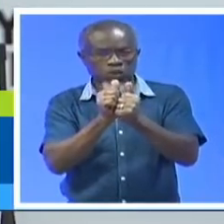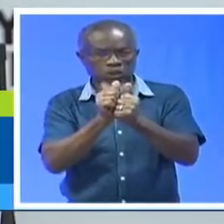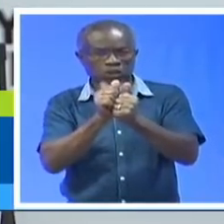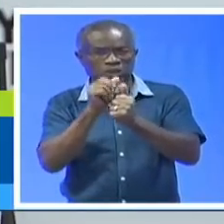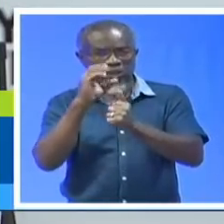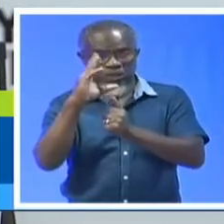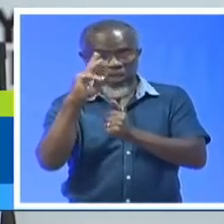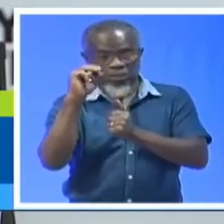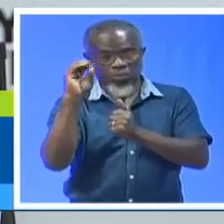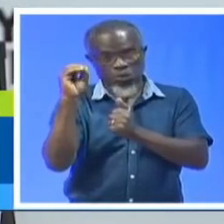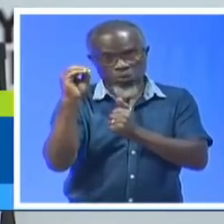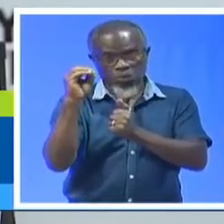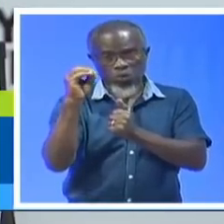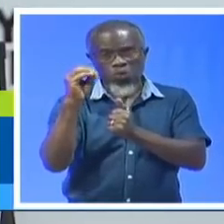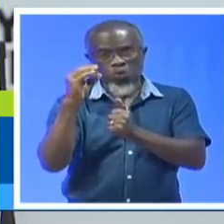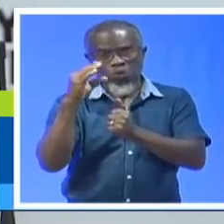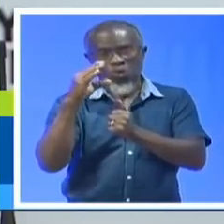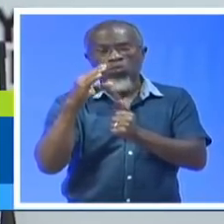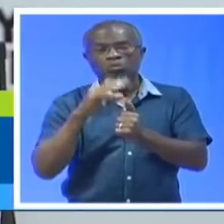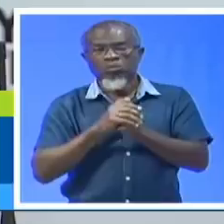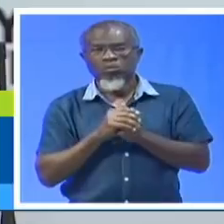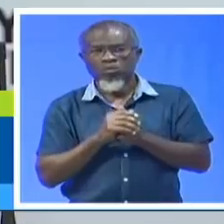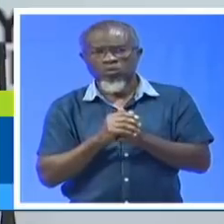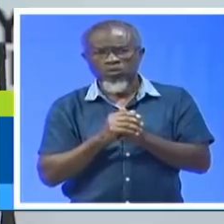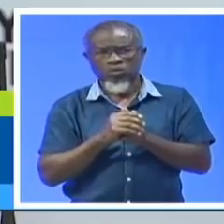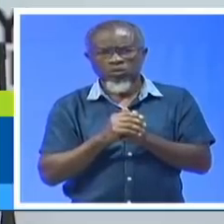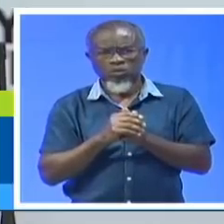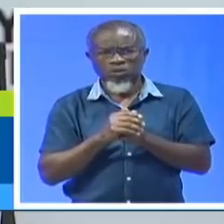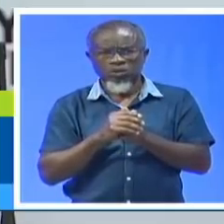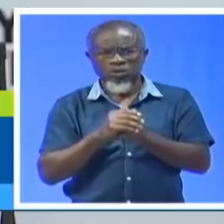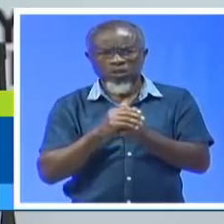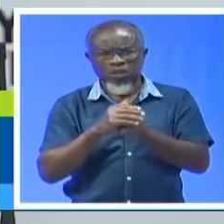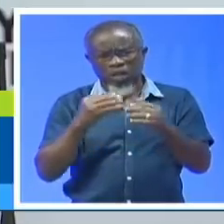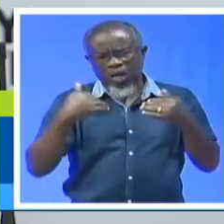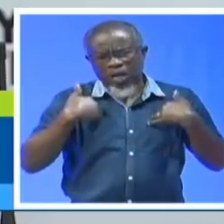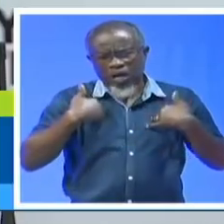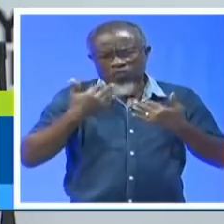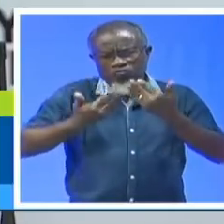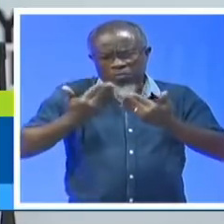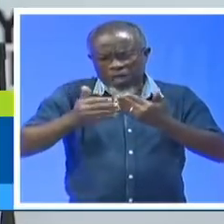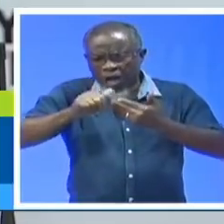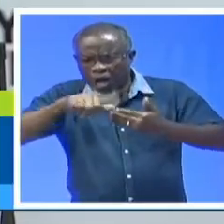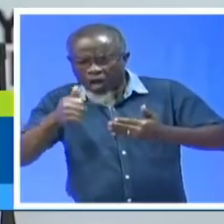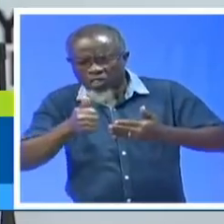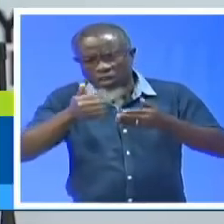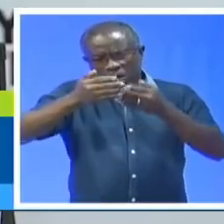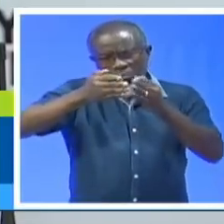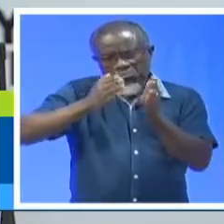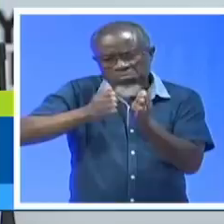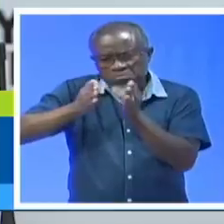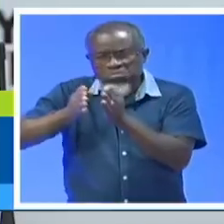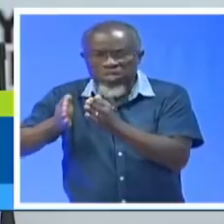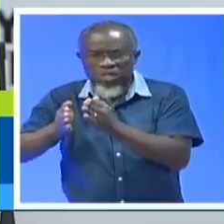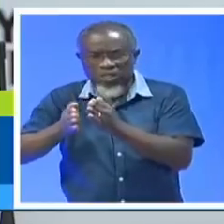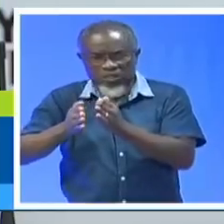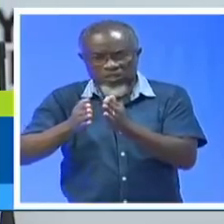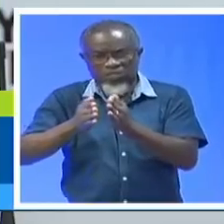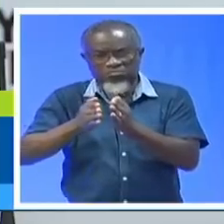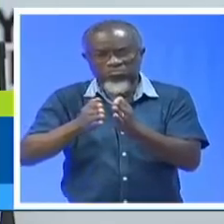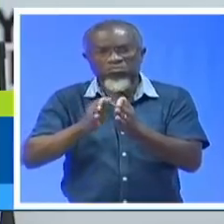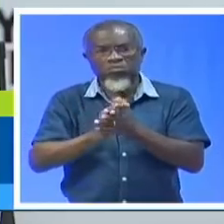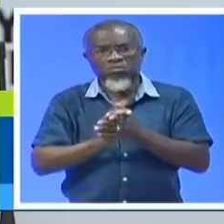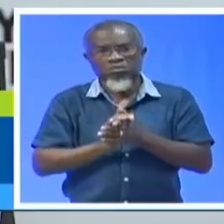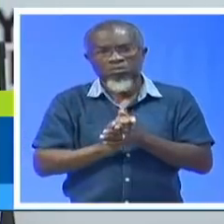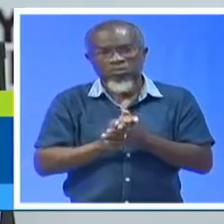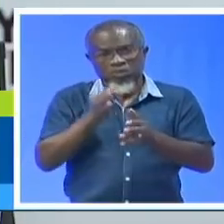my direction to come up with contingency plans. Our morgues at this point in time are